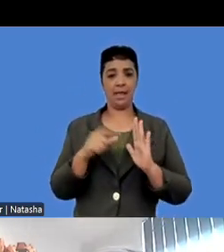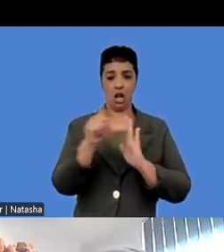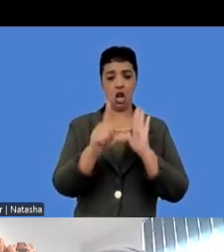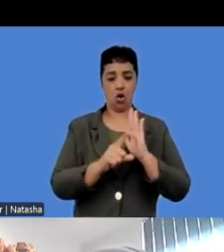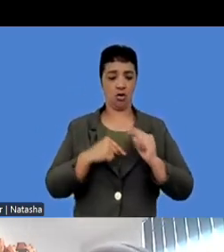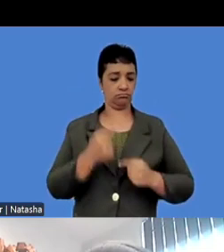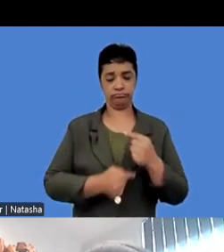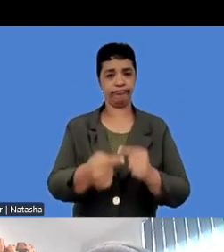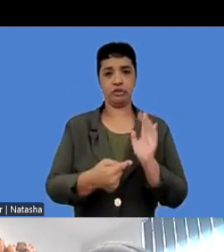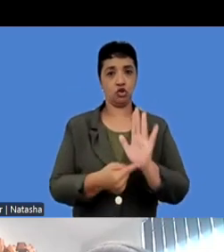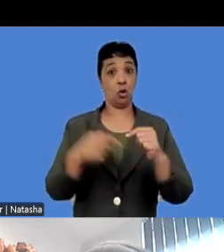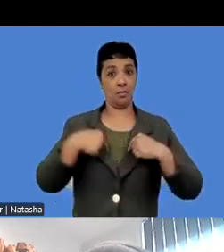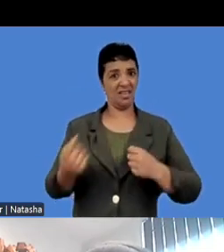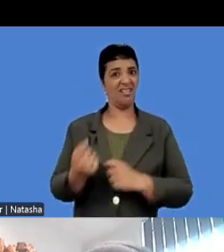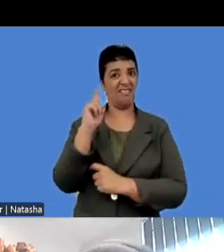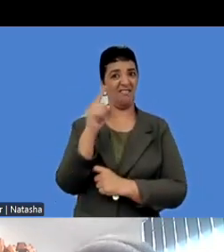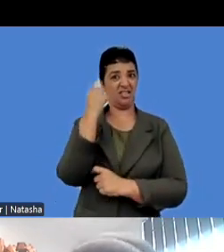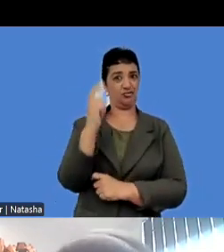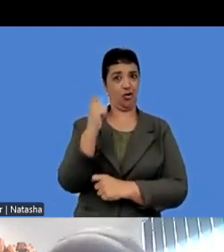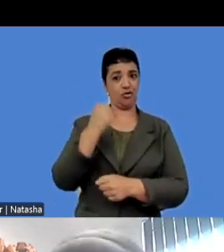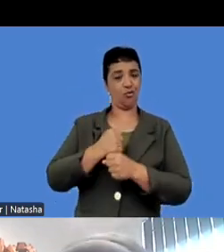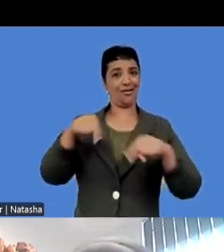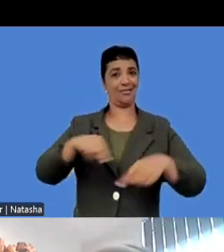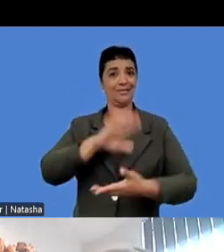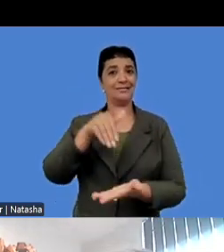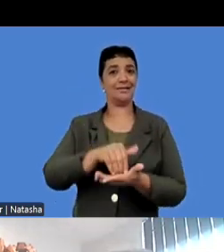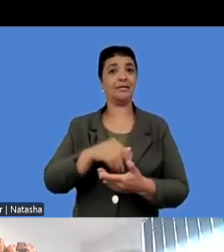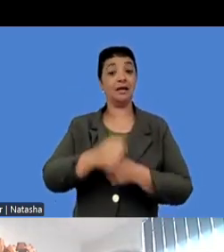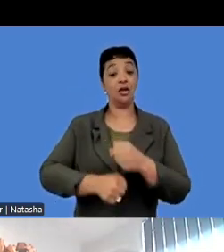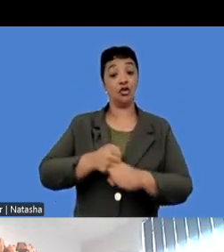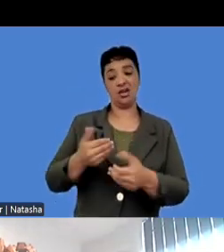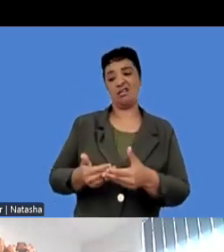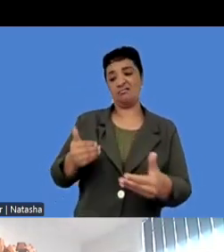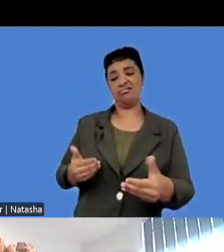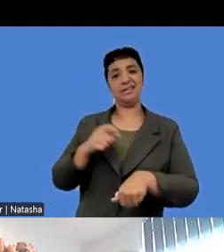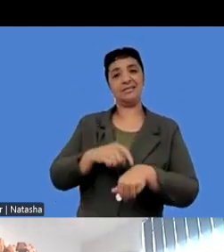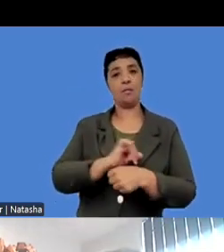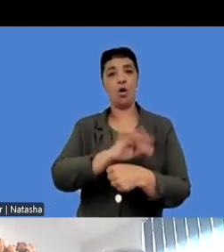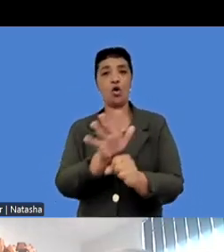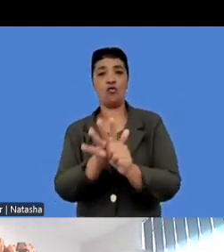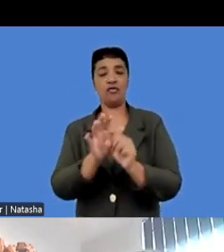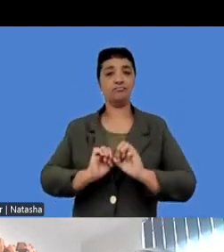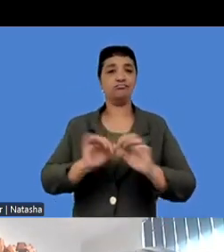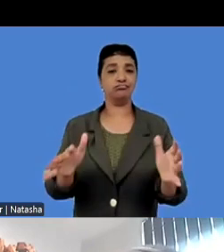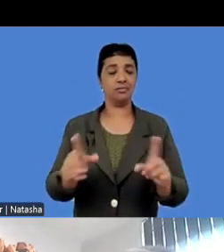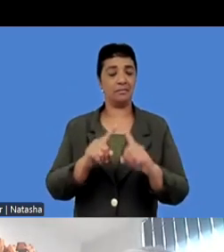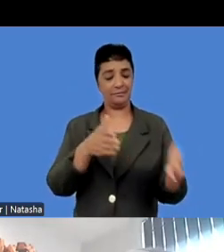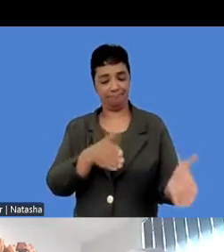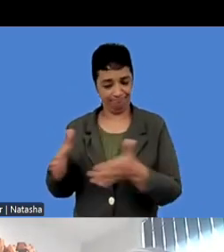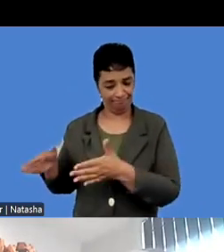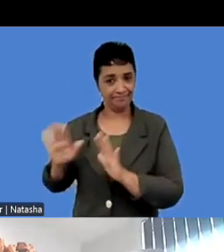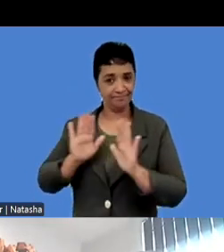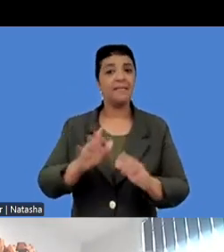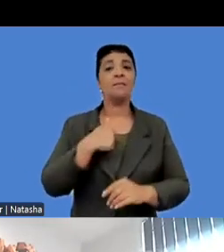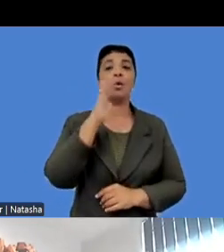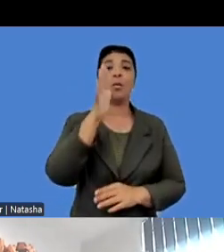work here at the center during the COVID-19 pandemic. But anyway, so I'm just going to put you through it, and I